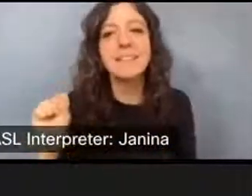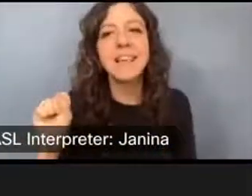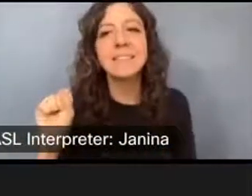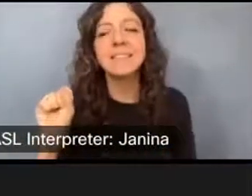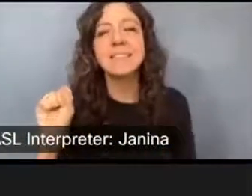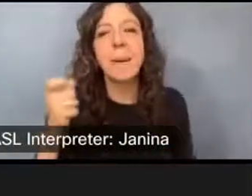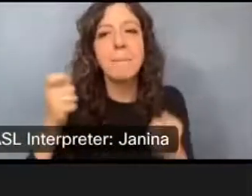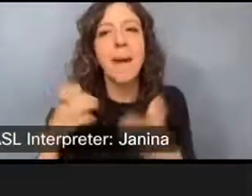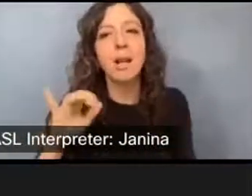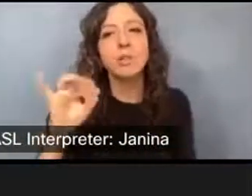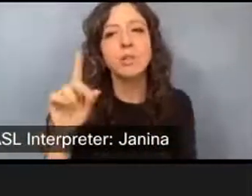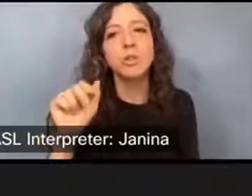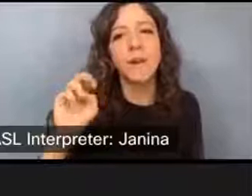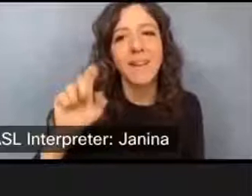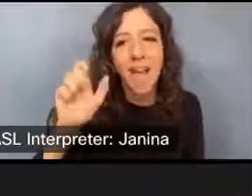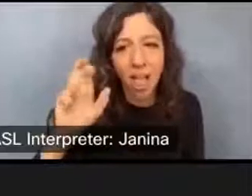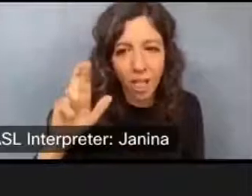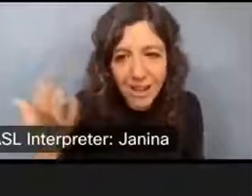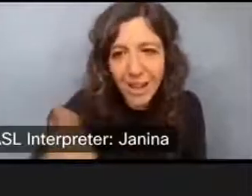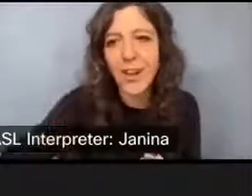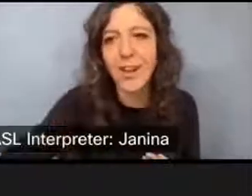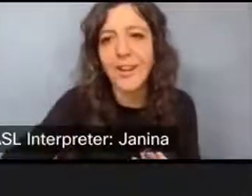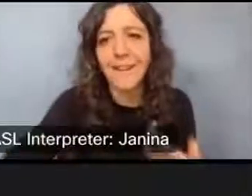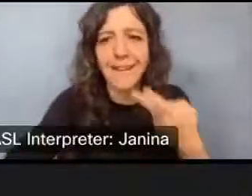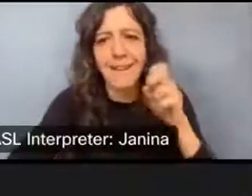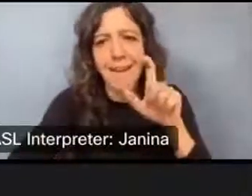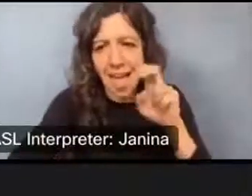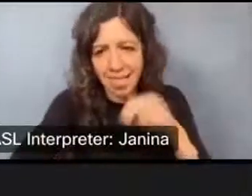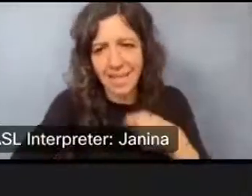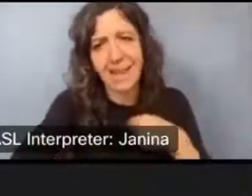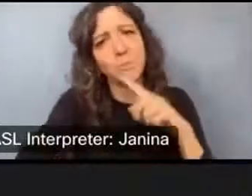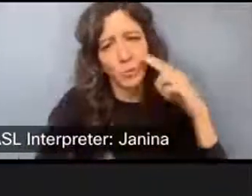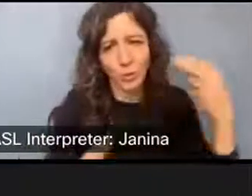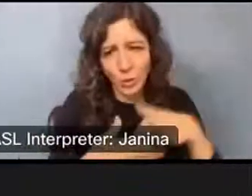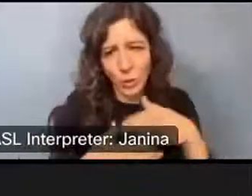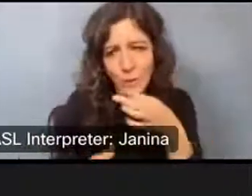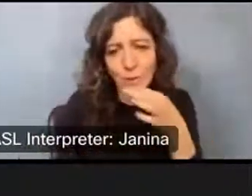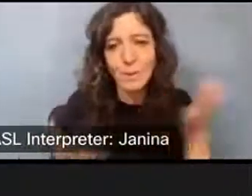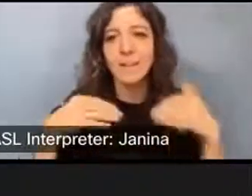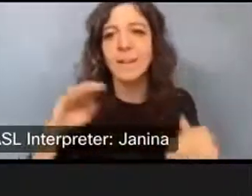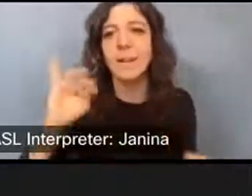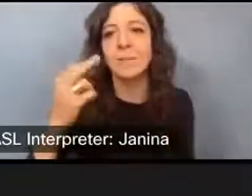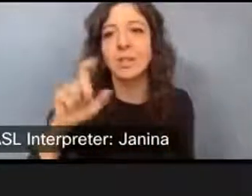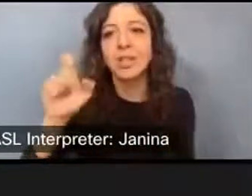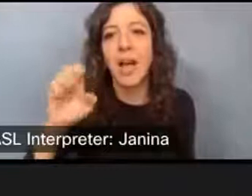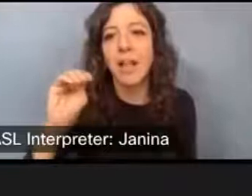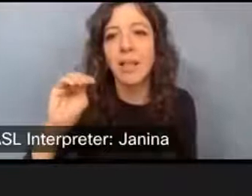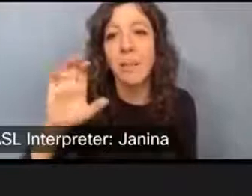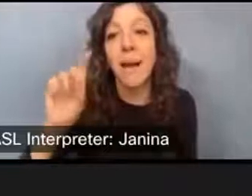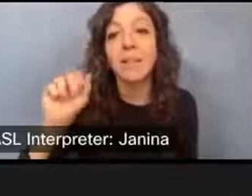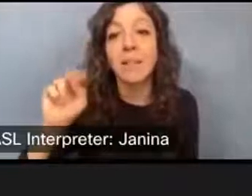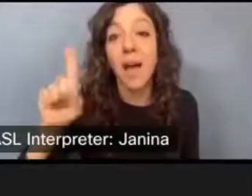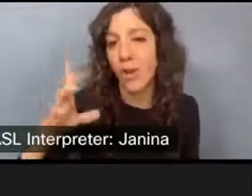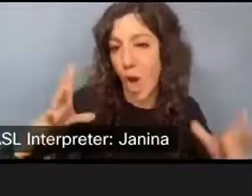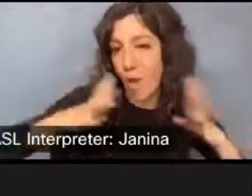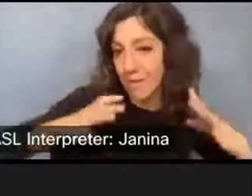is on here. I'm sure Helen will be joining us shortly as well. Michelle McDonald is off today, and